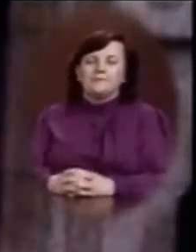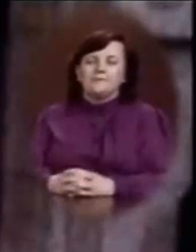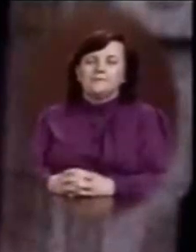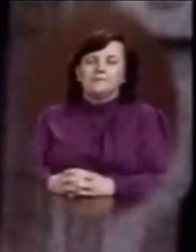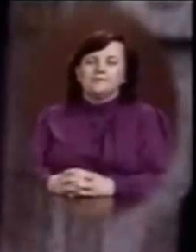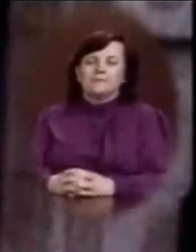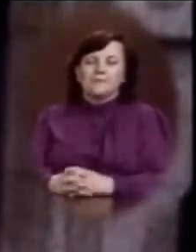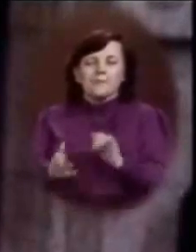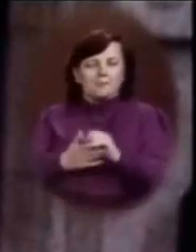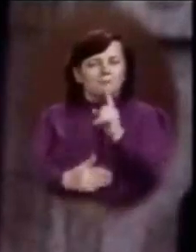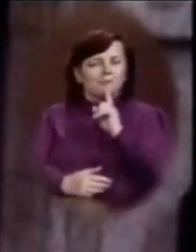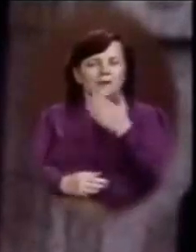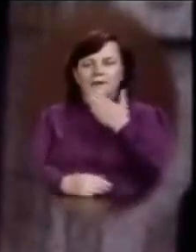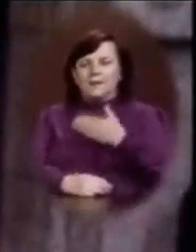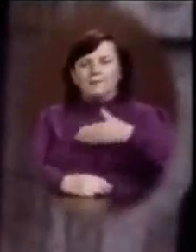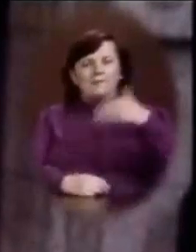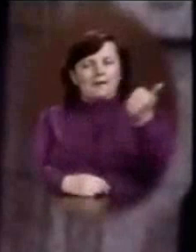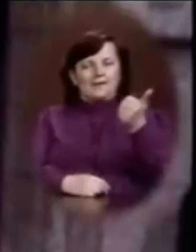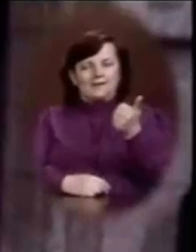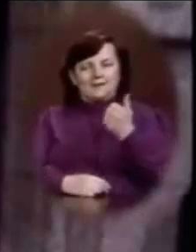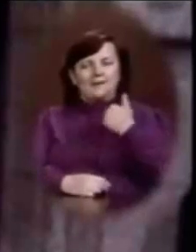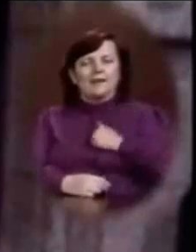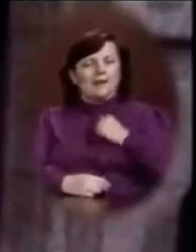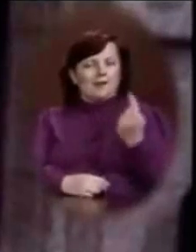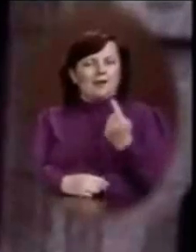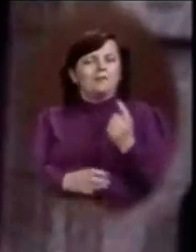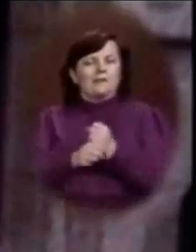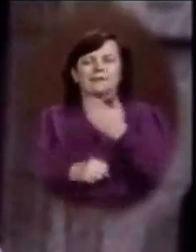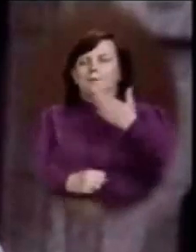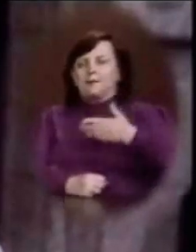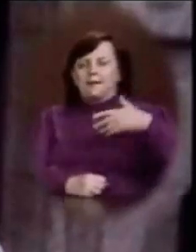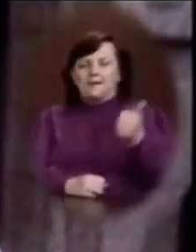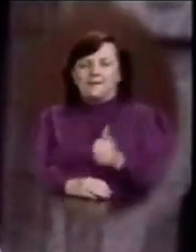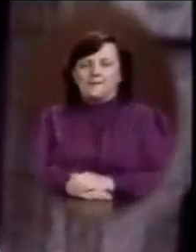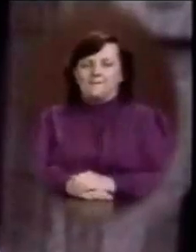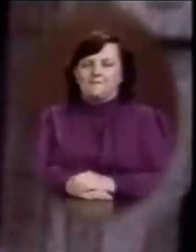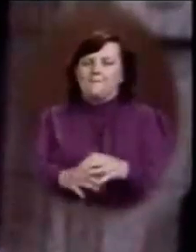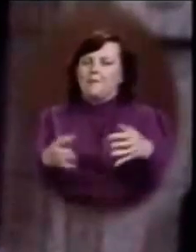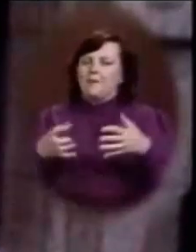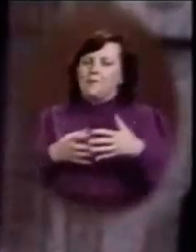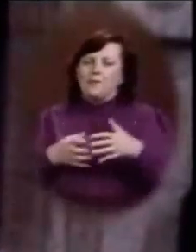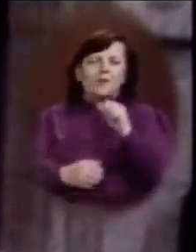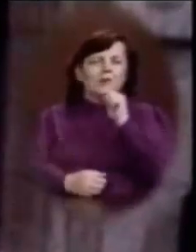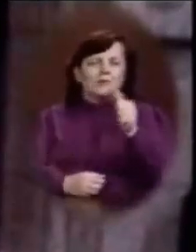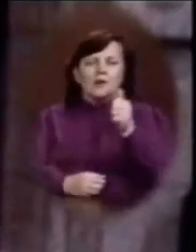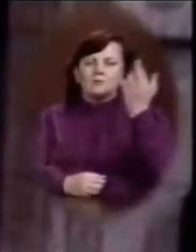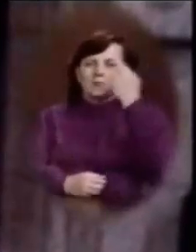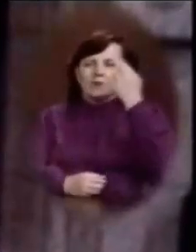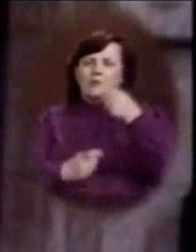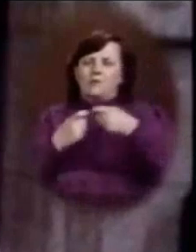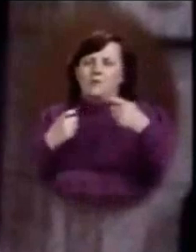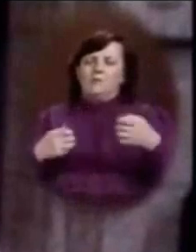They're quite the best in Canada, and they're the best. Mr. Speaker, wars aren't caused by